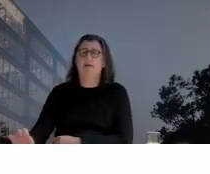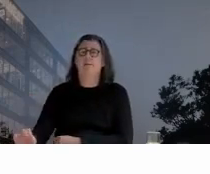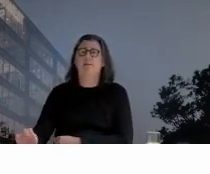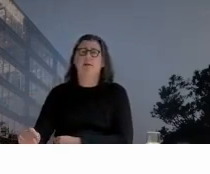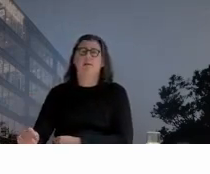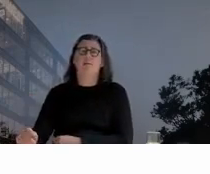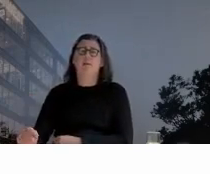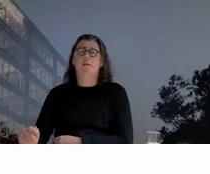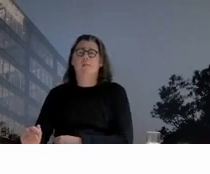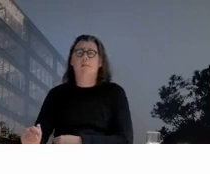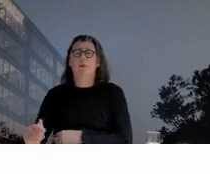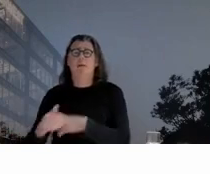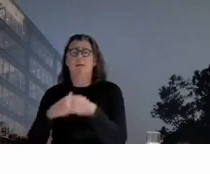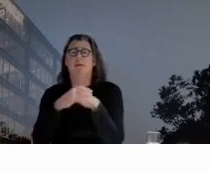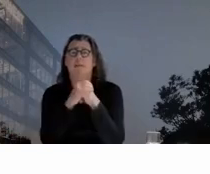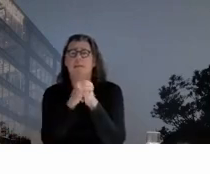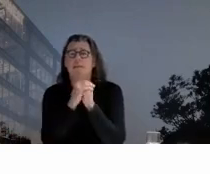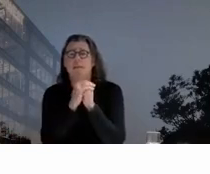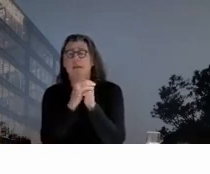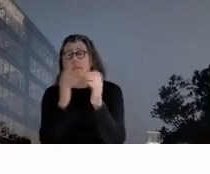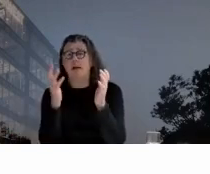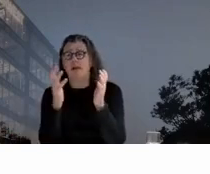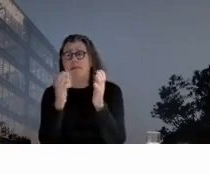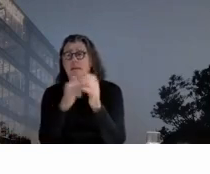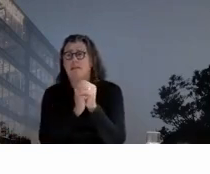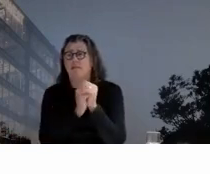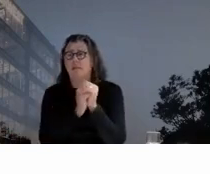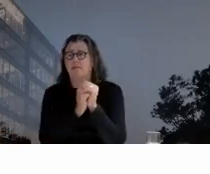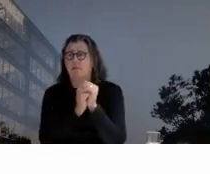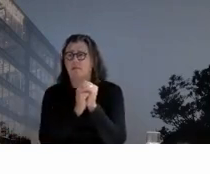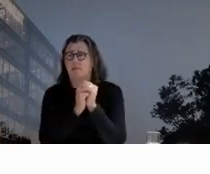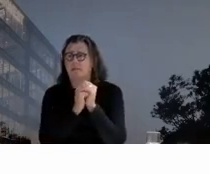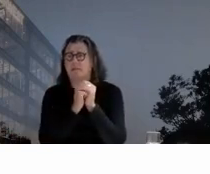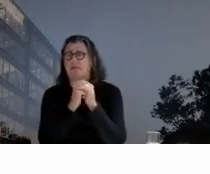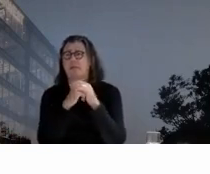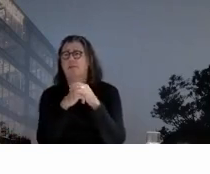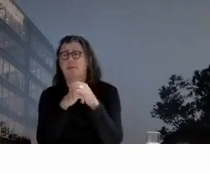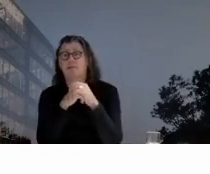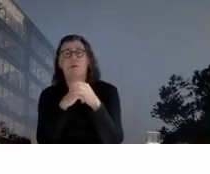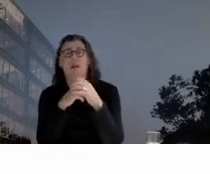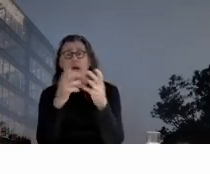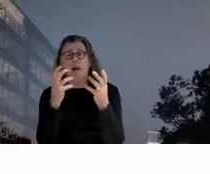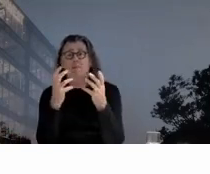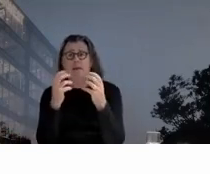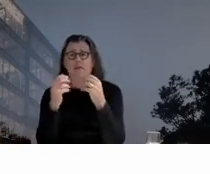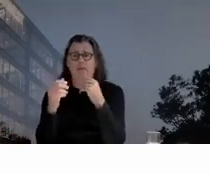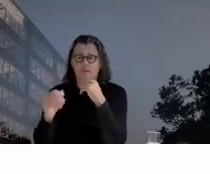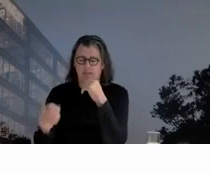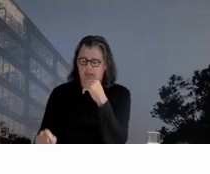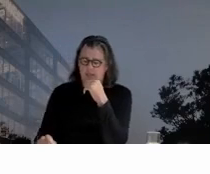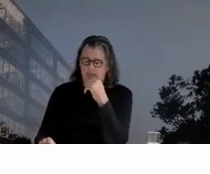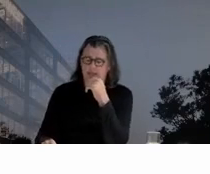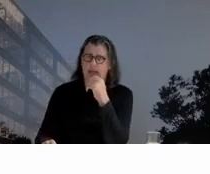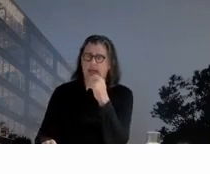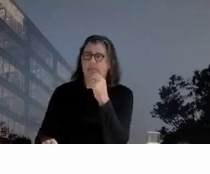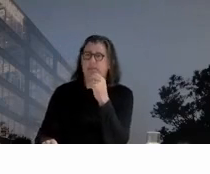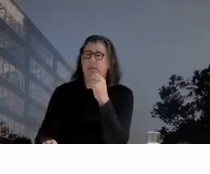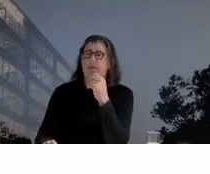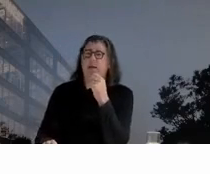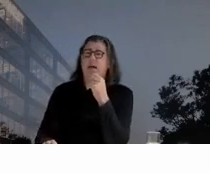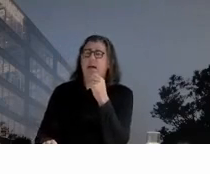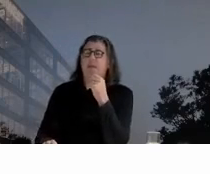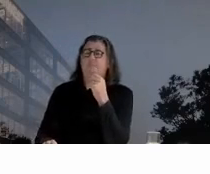back a page, when you look here, the yellow bar is actually reinforcement steel. So there's quite a large amount of it is sitting in